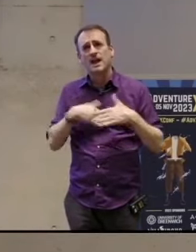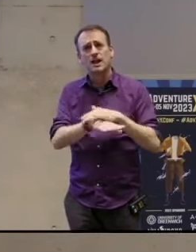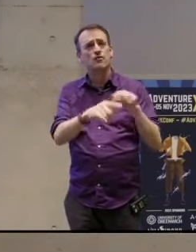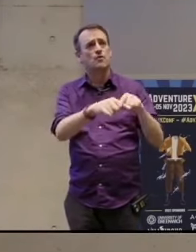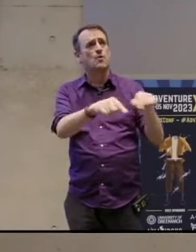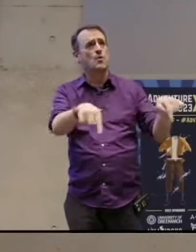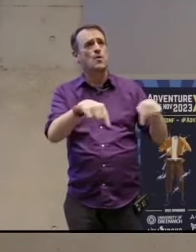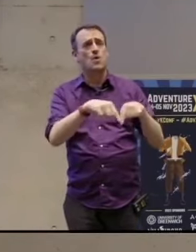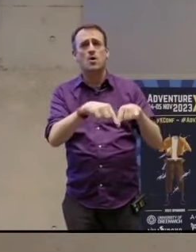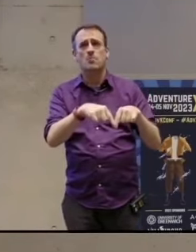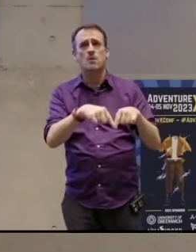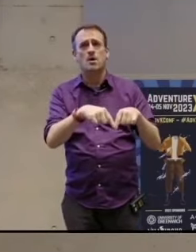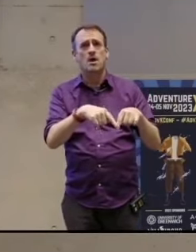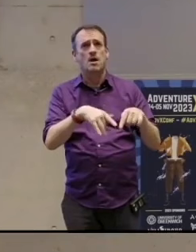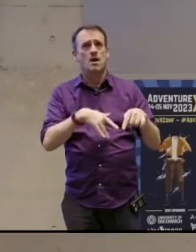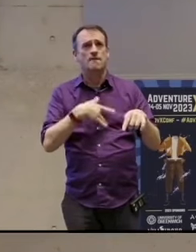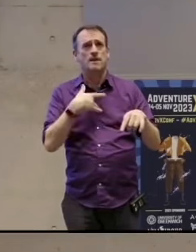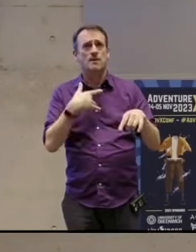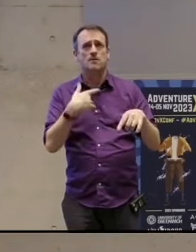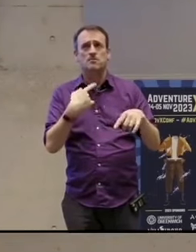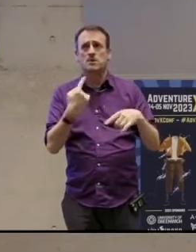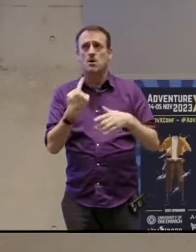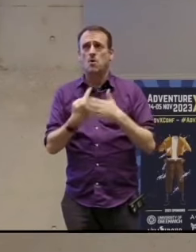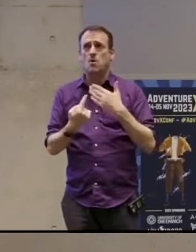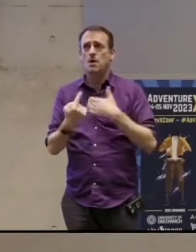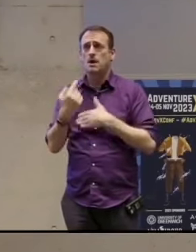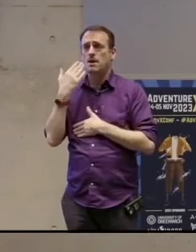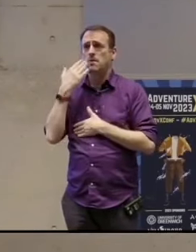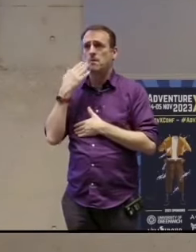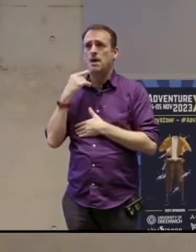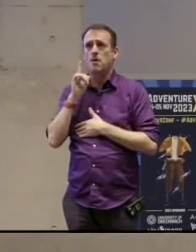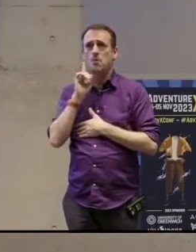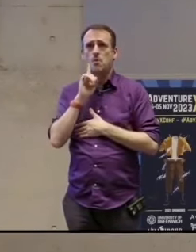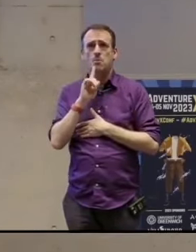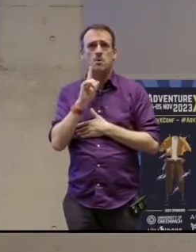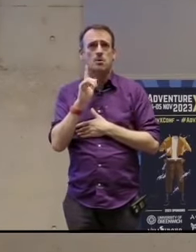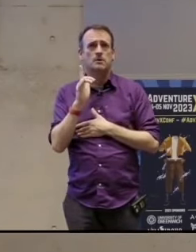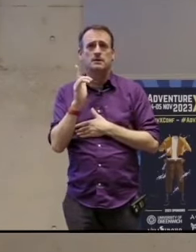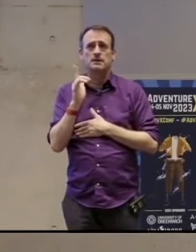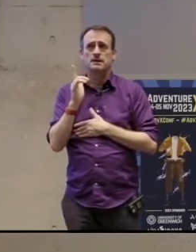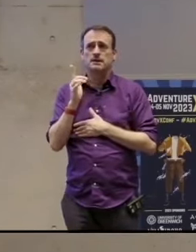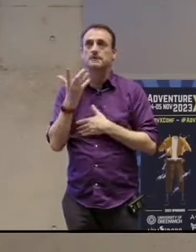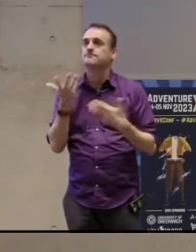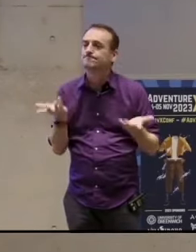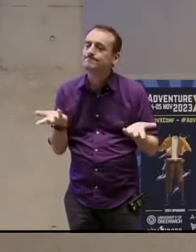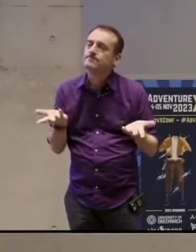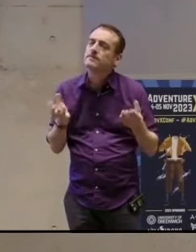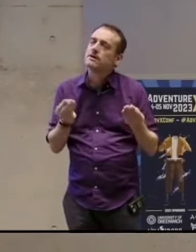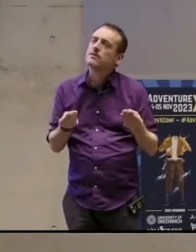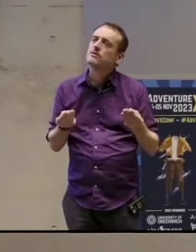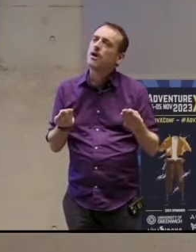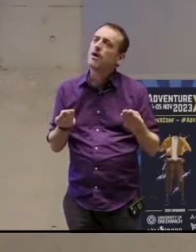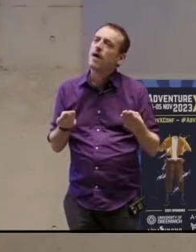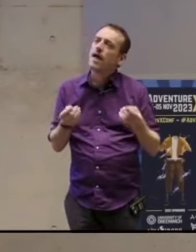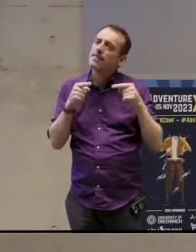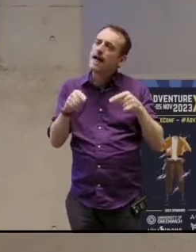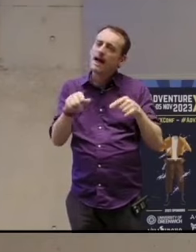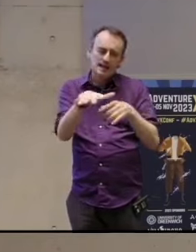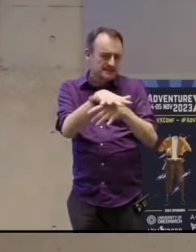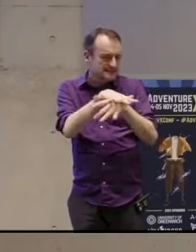angry black woman on the team or something, you know. It's just like, I don't know how to navigate